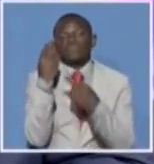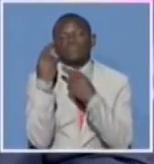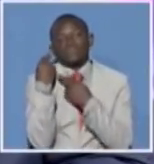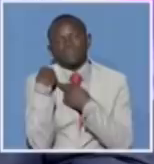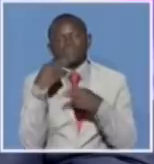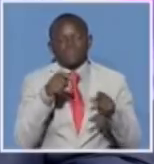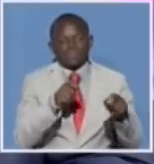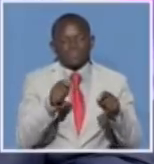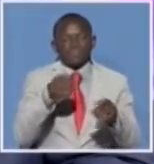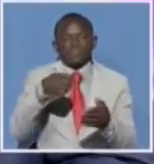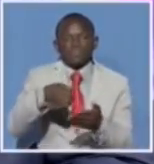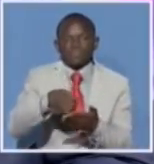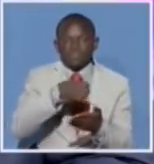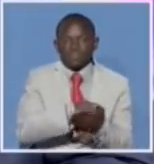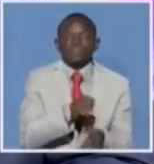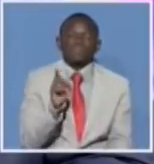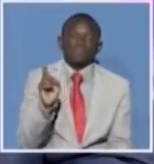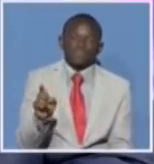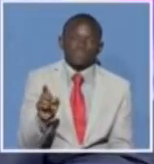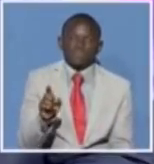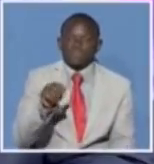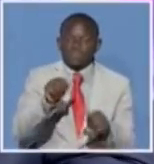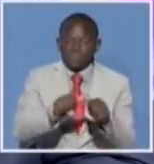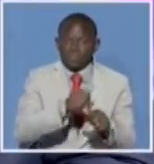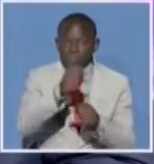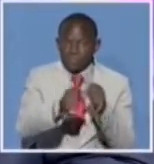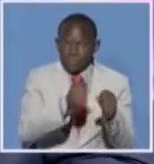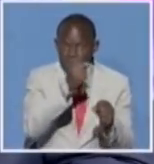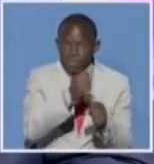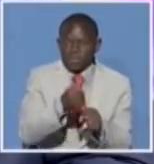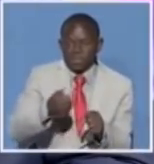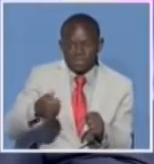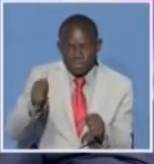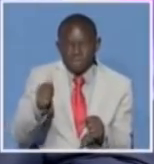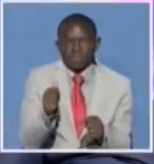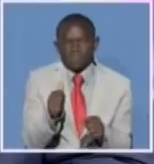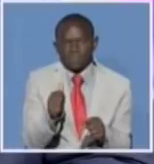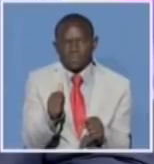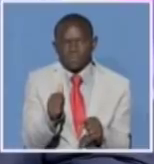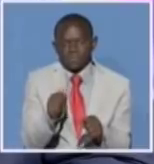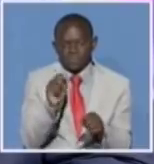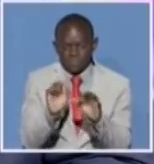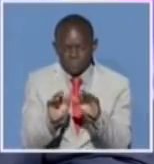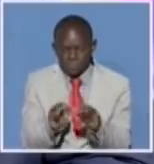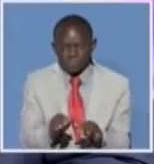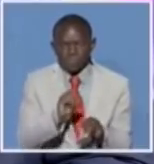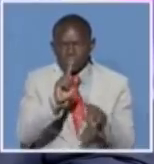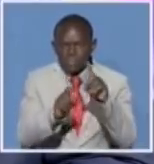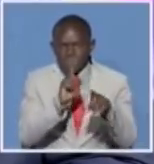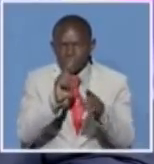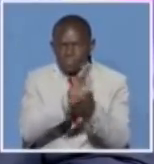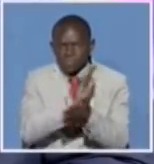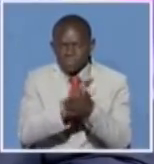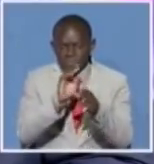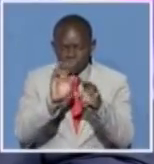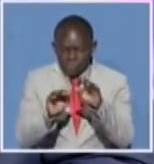questions, print them, and take them to the centers where the learners